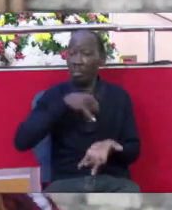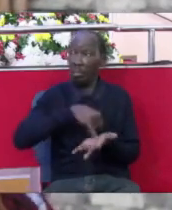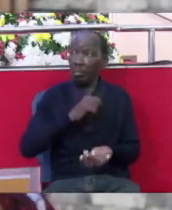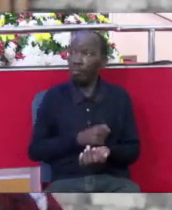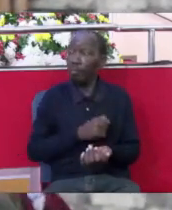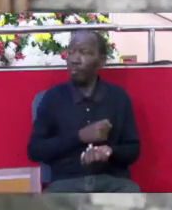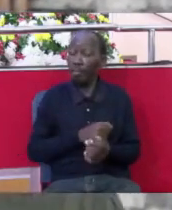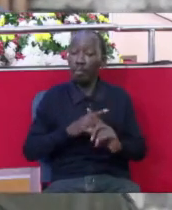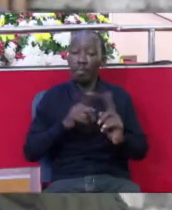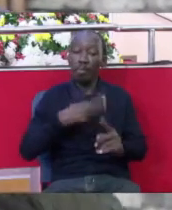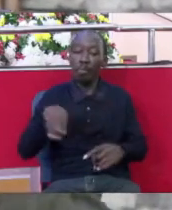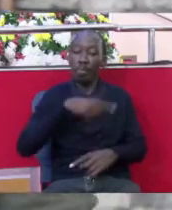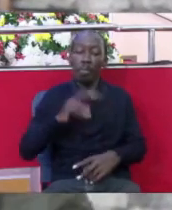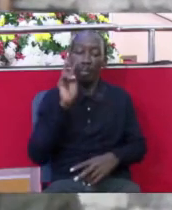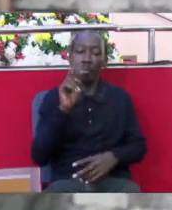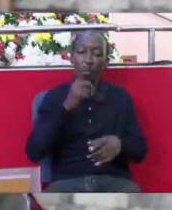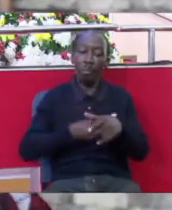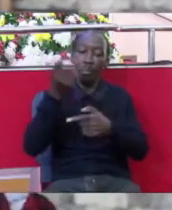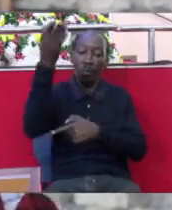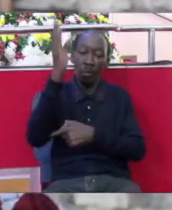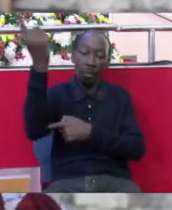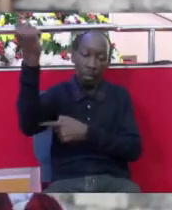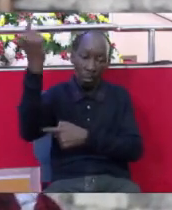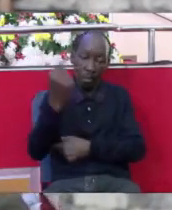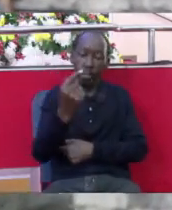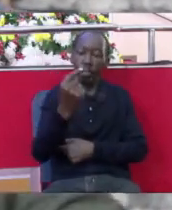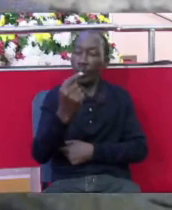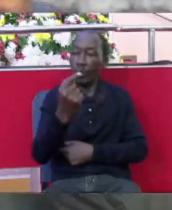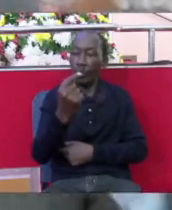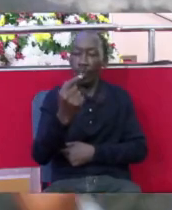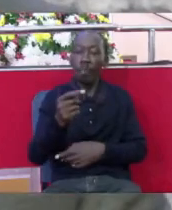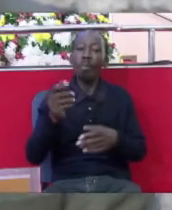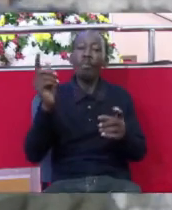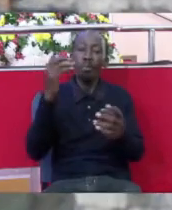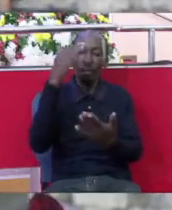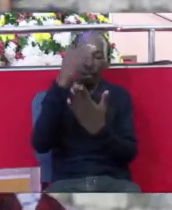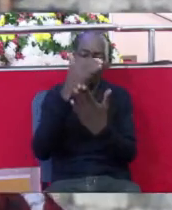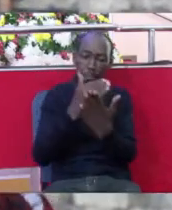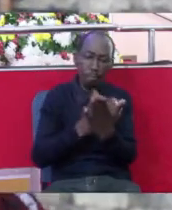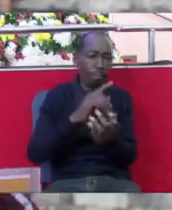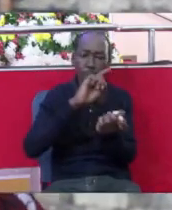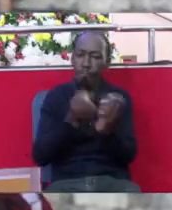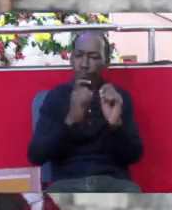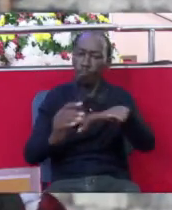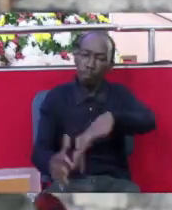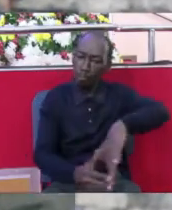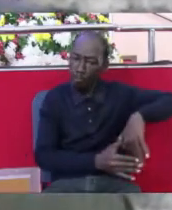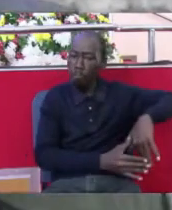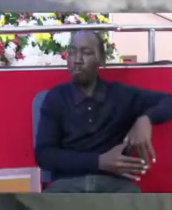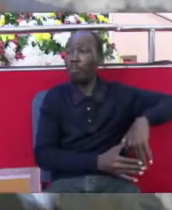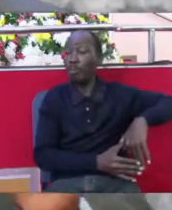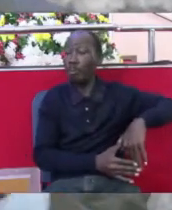ndani. But we have seen that when his help comes, tumejua kwamba msaada wake unapokuja, protocols are bypassed. Itikadi hazifuatiliwi.